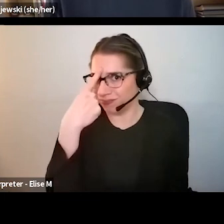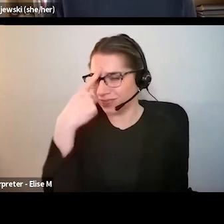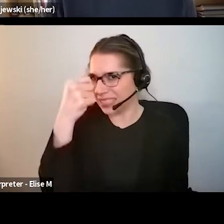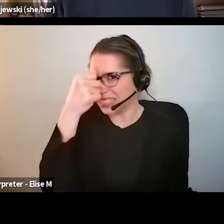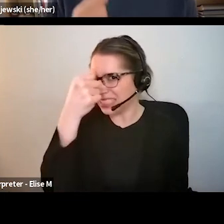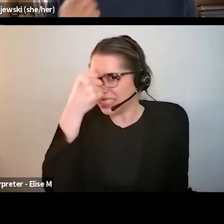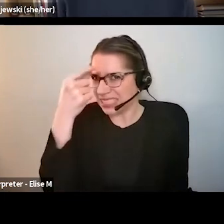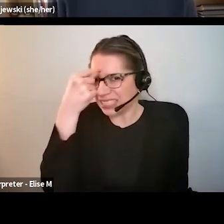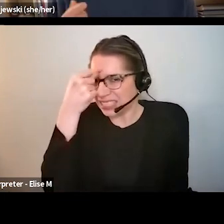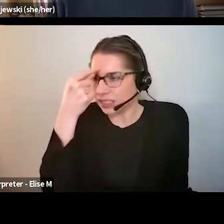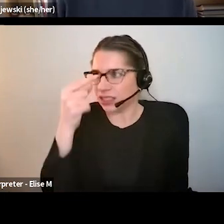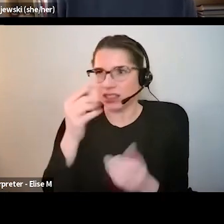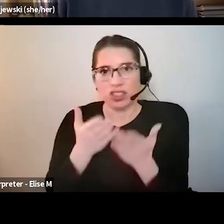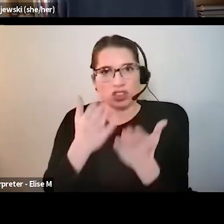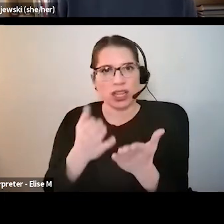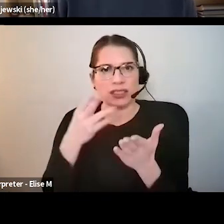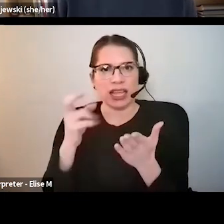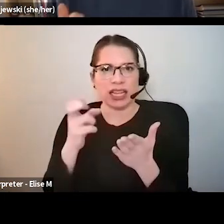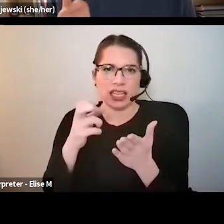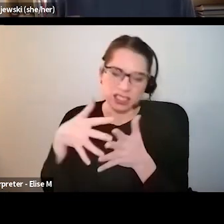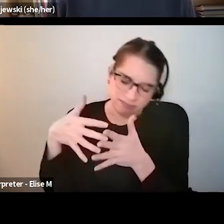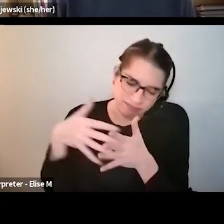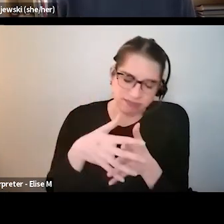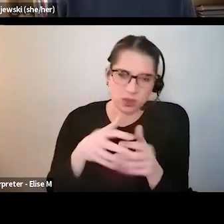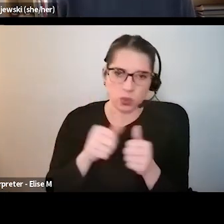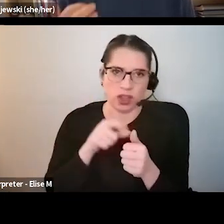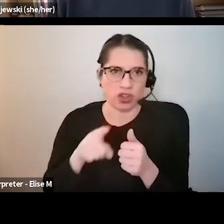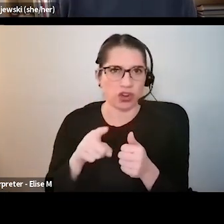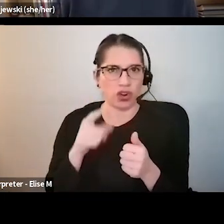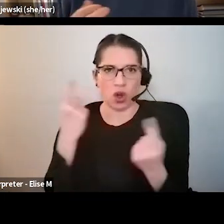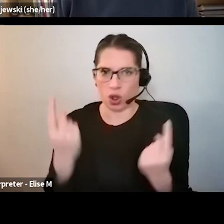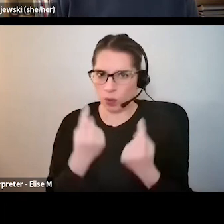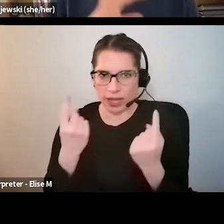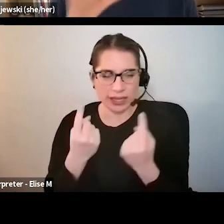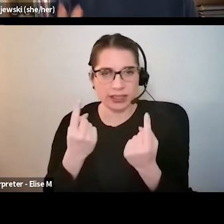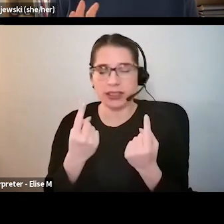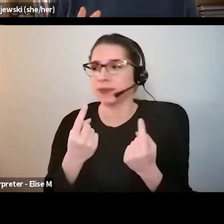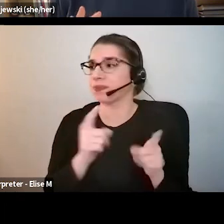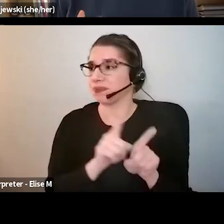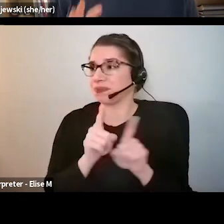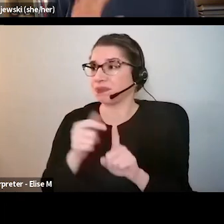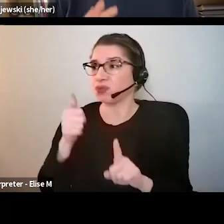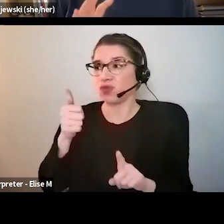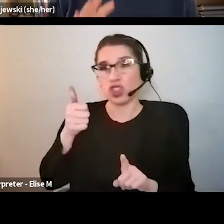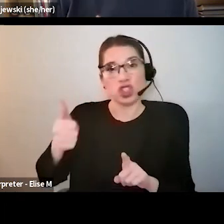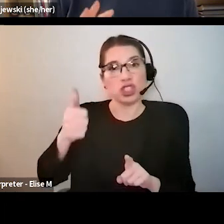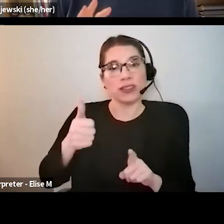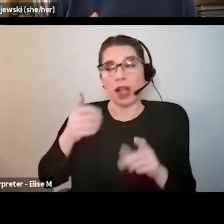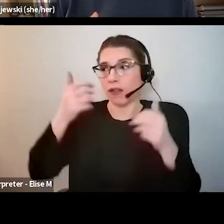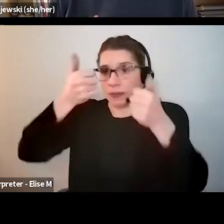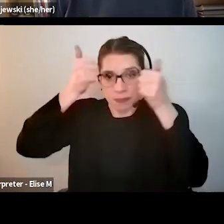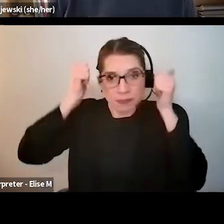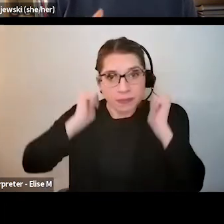of her. He is always with her. And significantly, Kahlo depicts herself wearing a starched